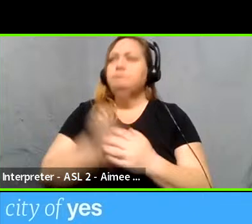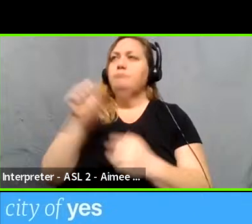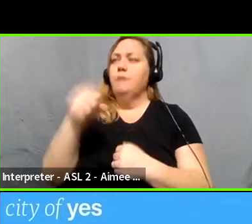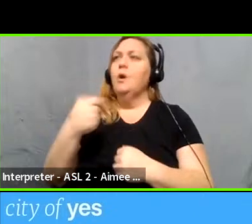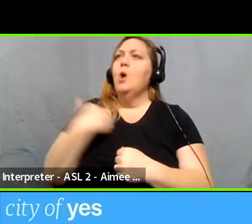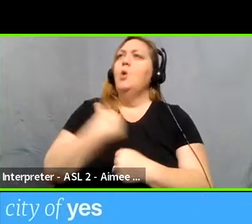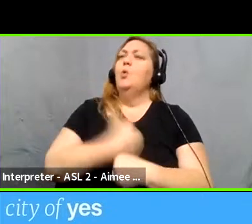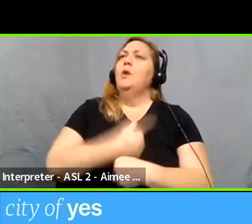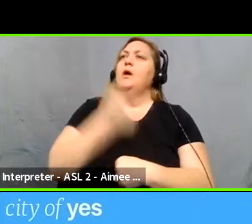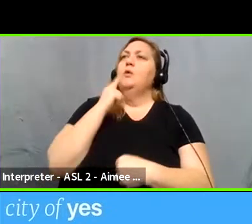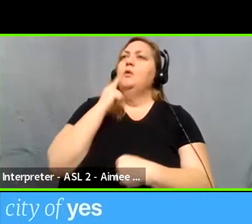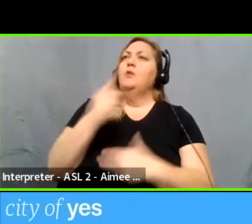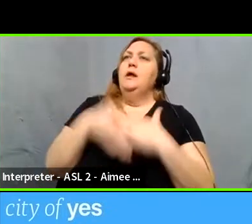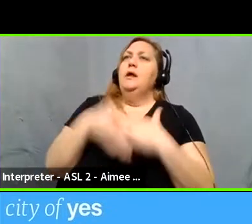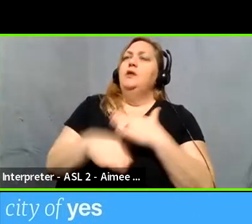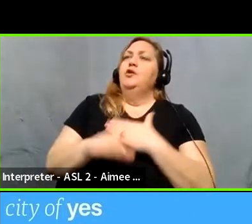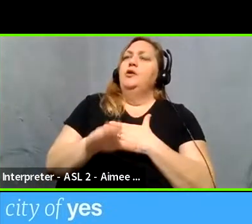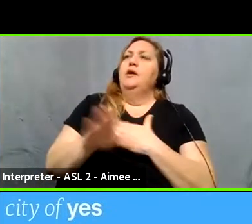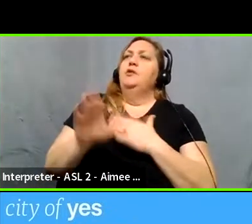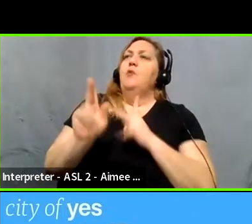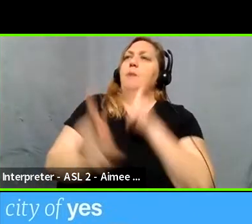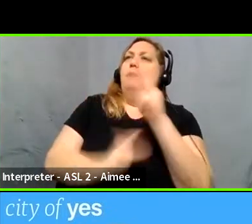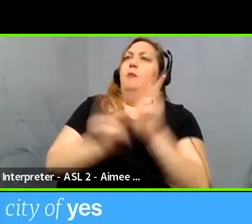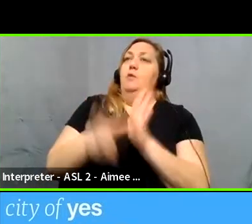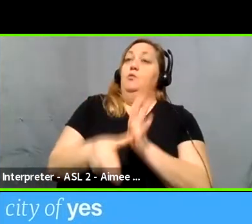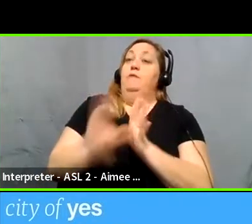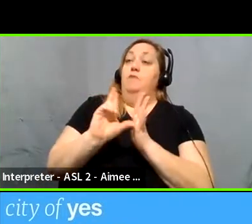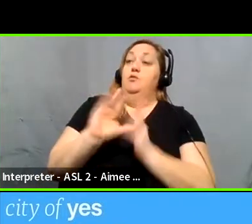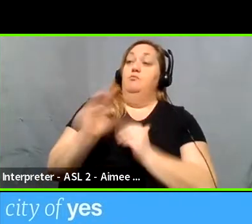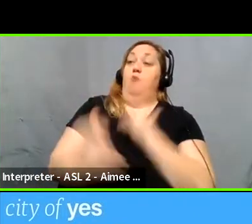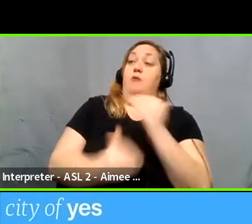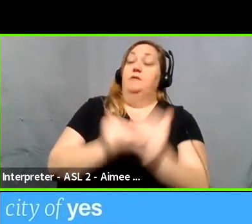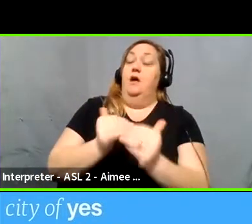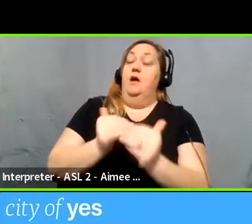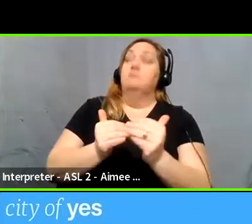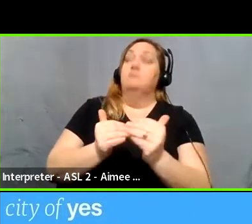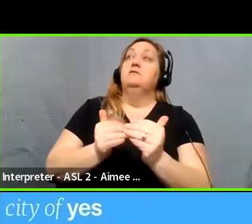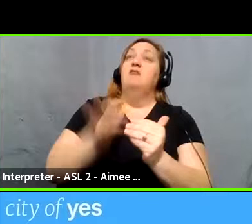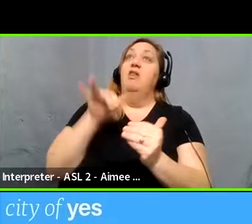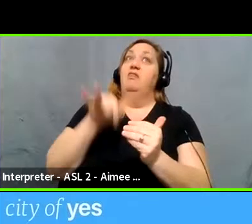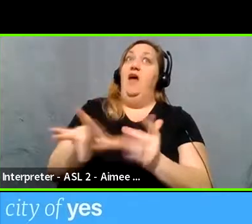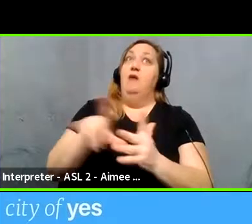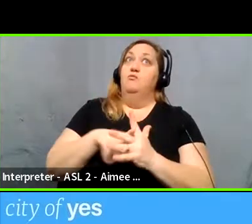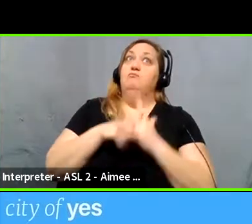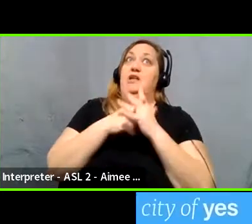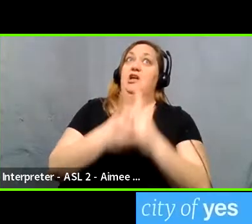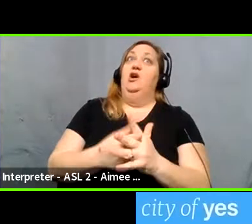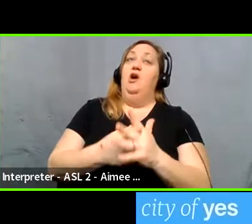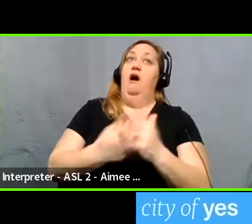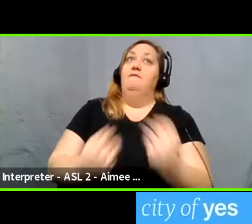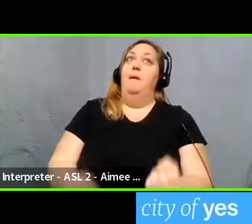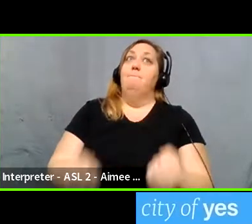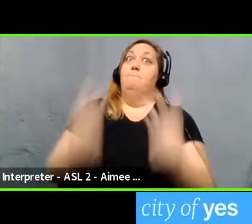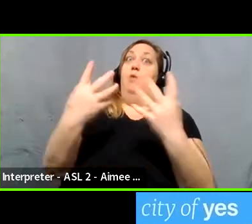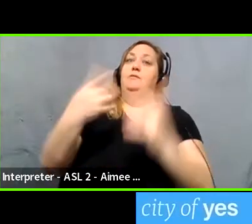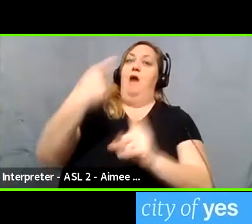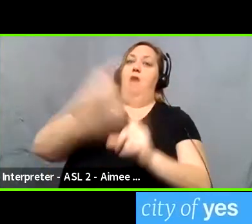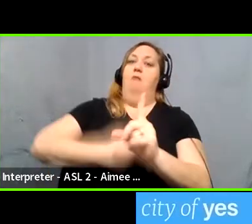will enter into a public review process that will kick off a multi-month